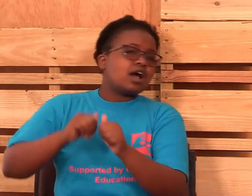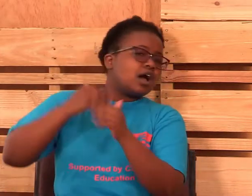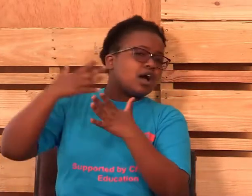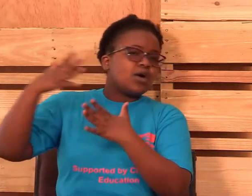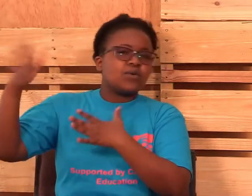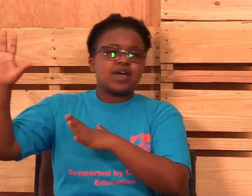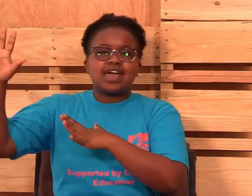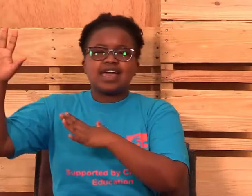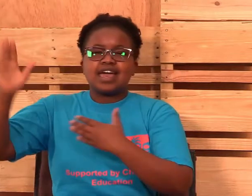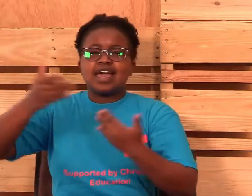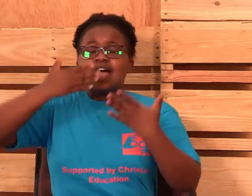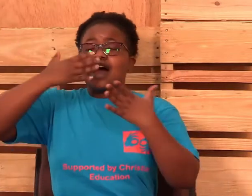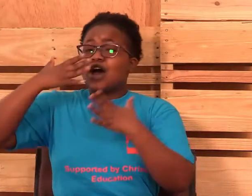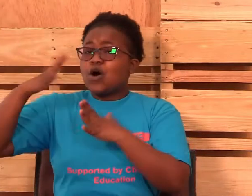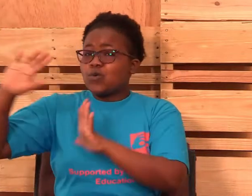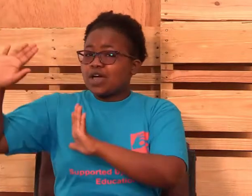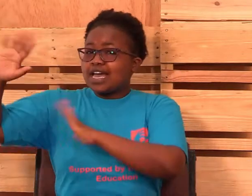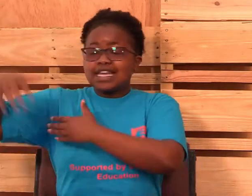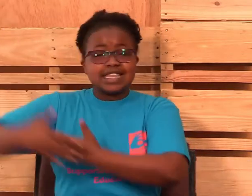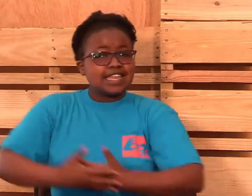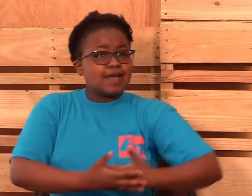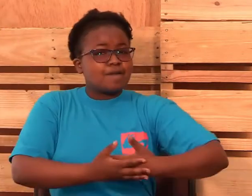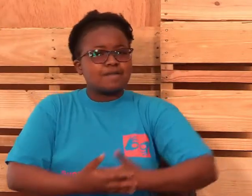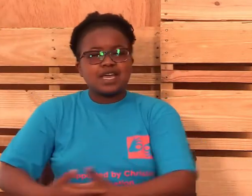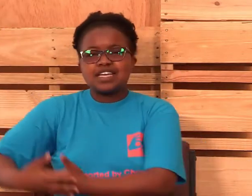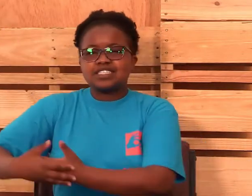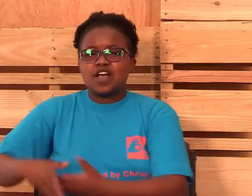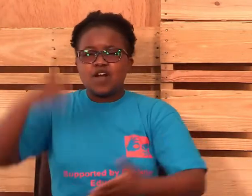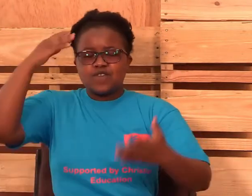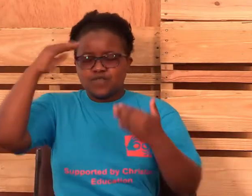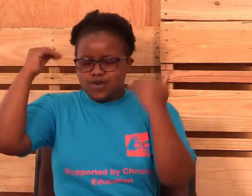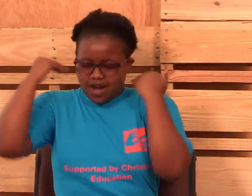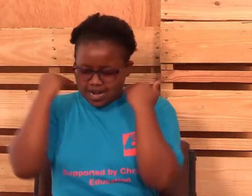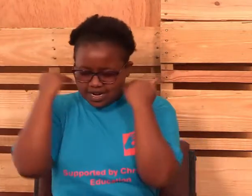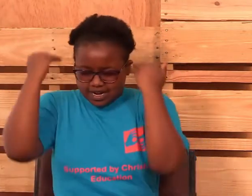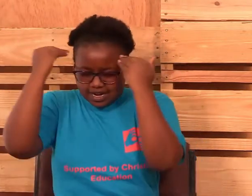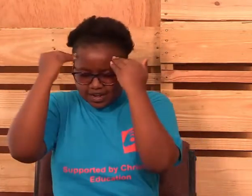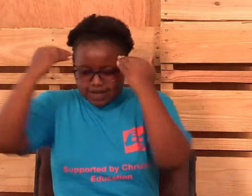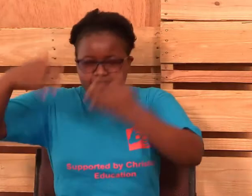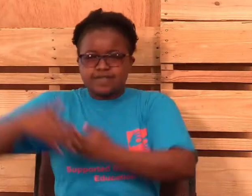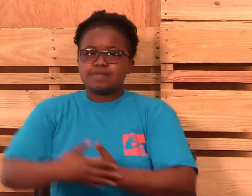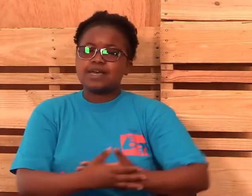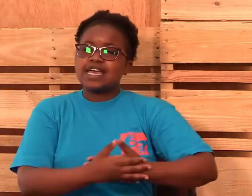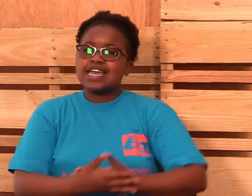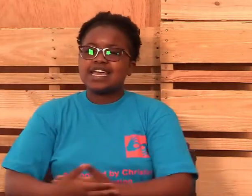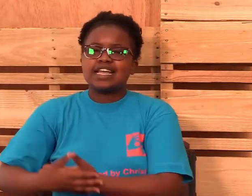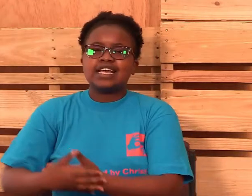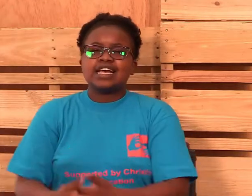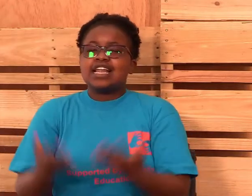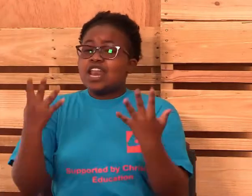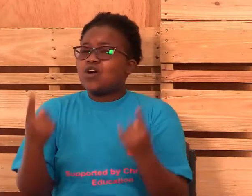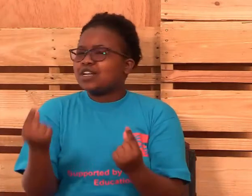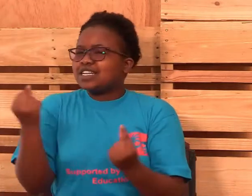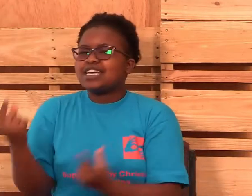Away in the manger, no crib for his bed, the